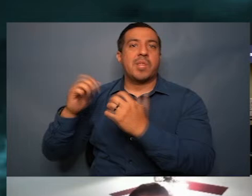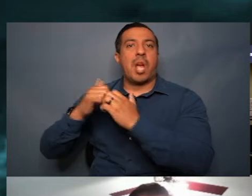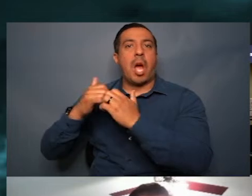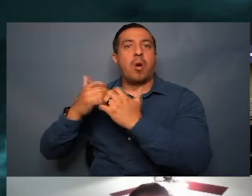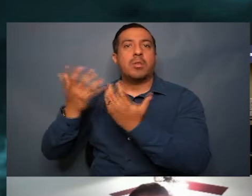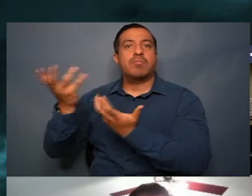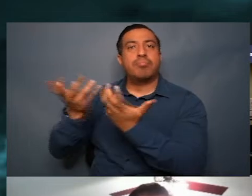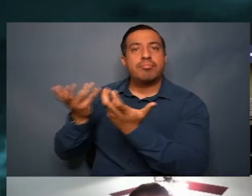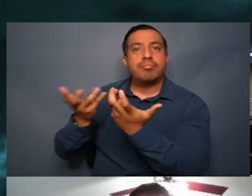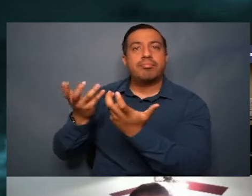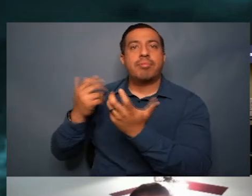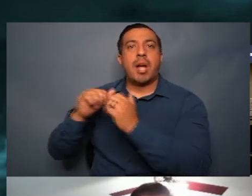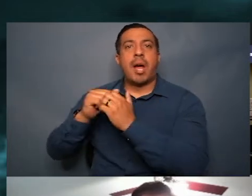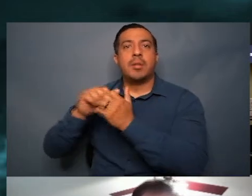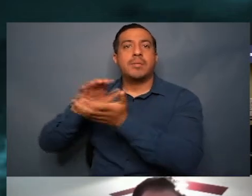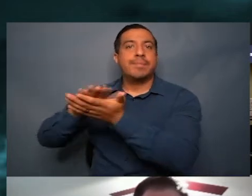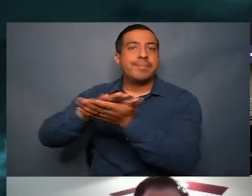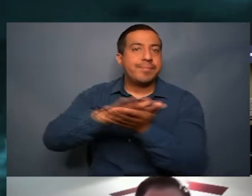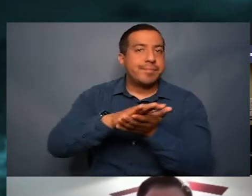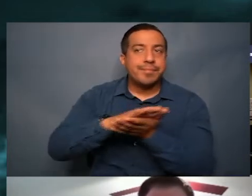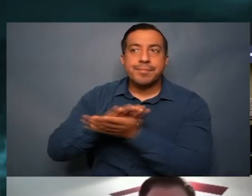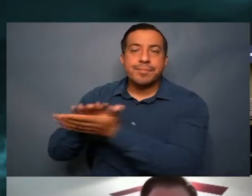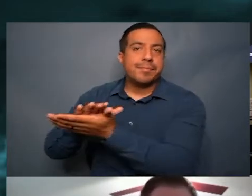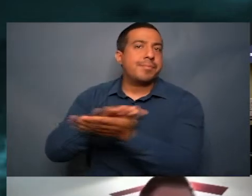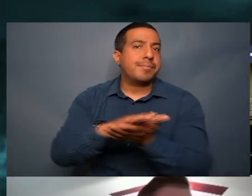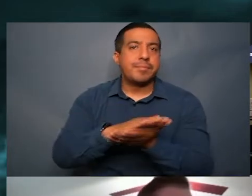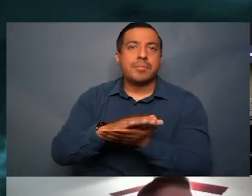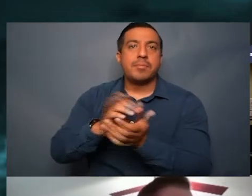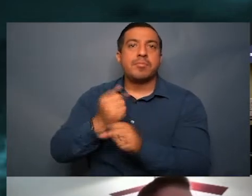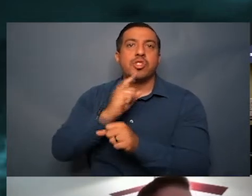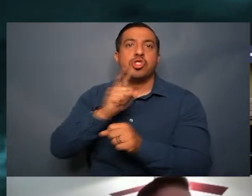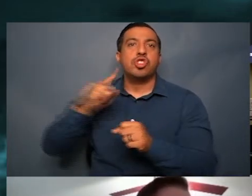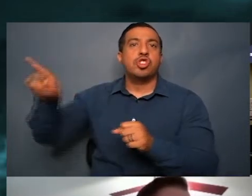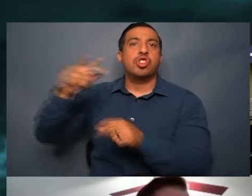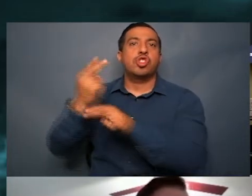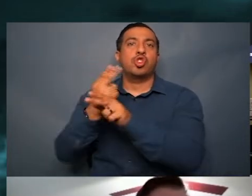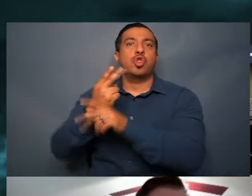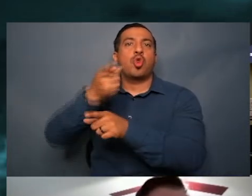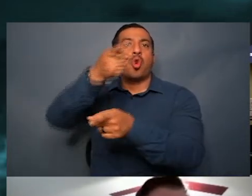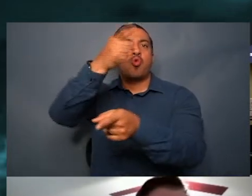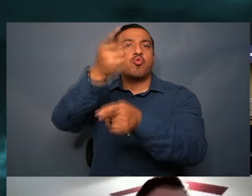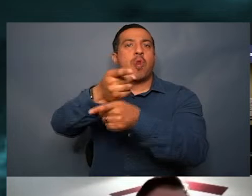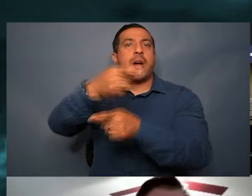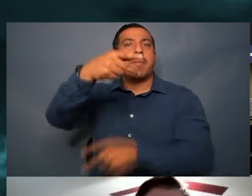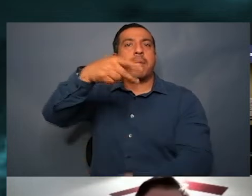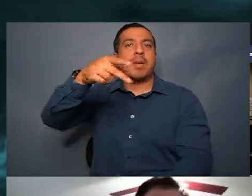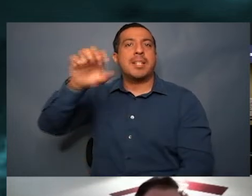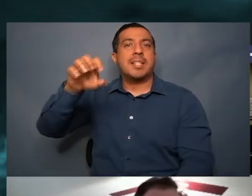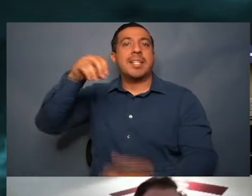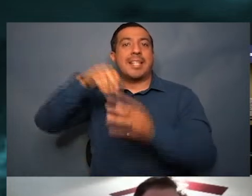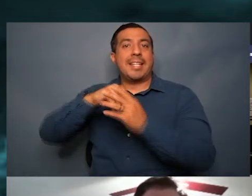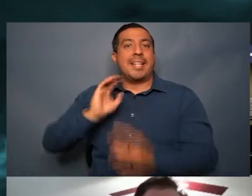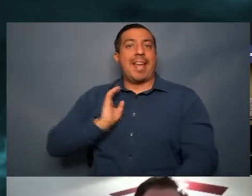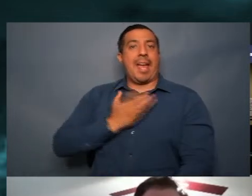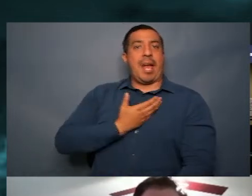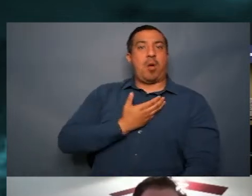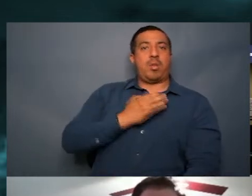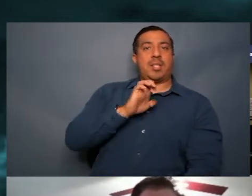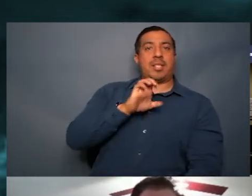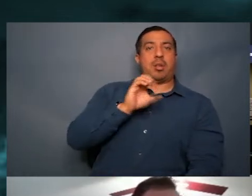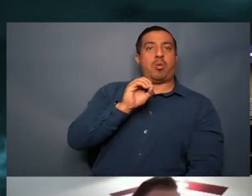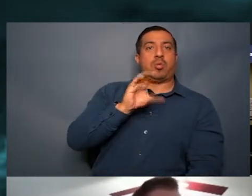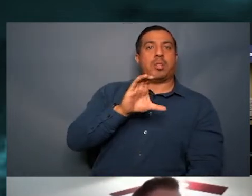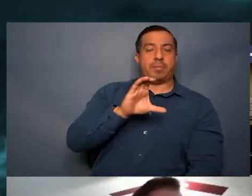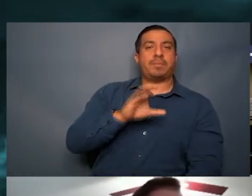interactions of having wipe downs and making sure that people were wearing the proper PPE, even in our EOC. So I think